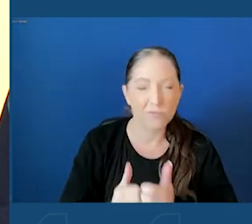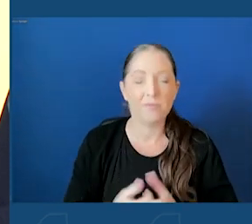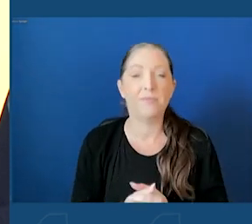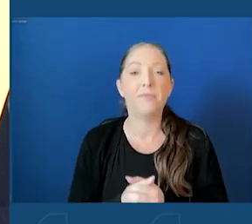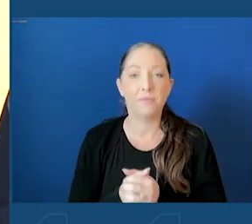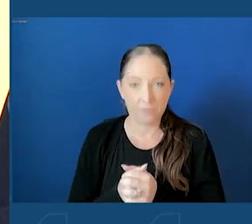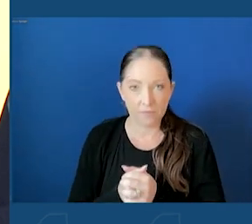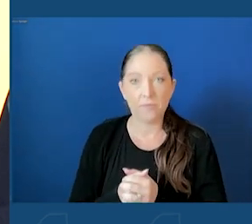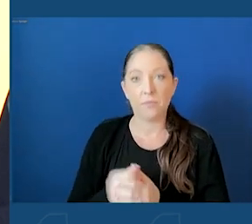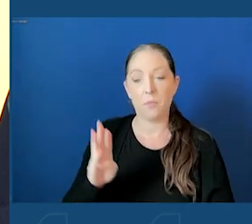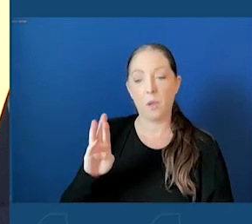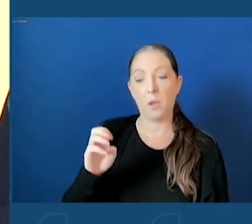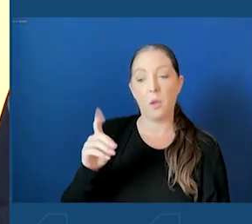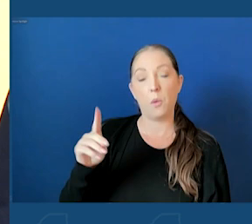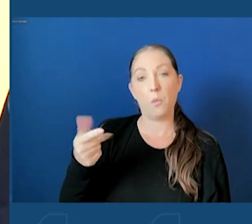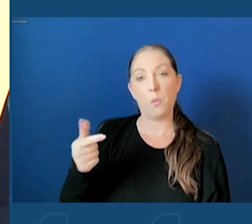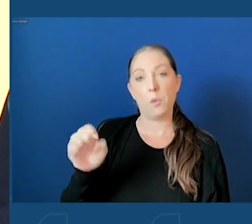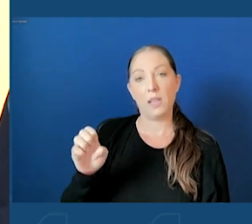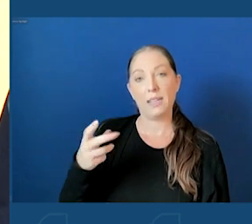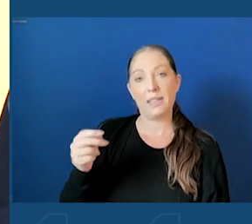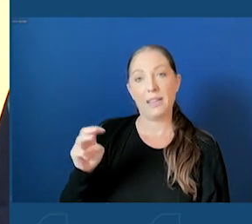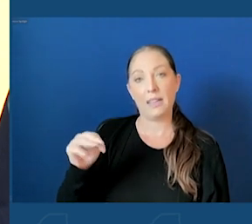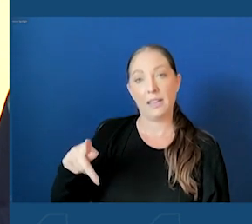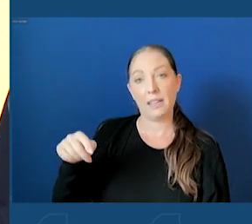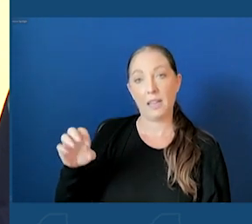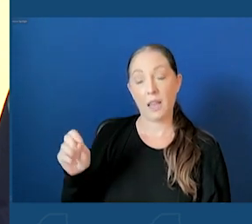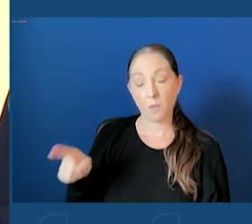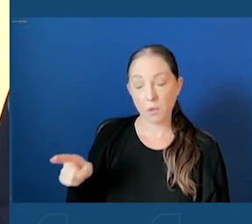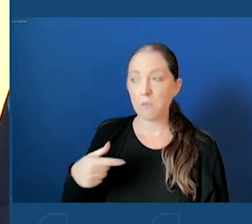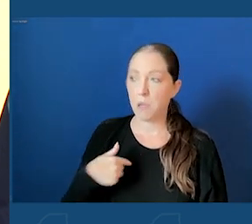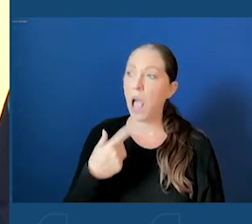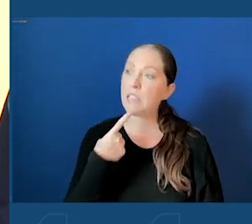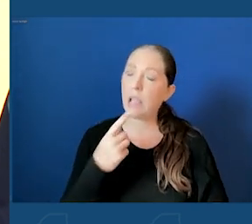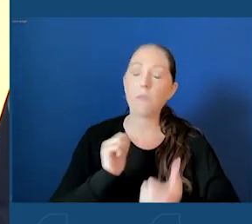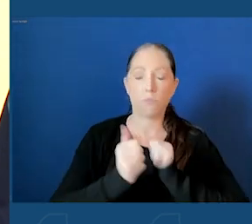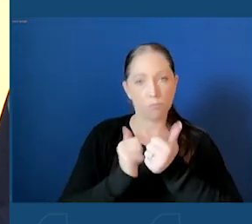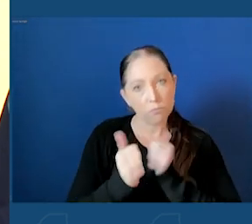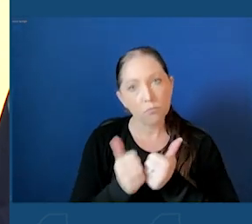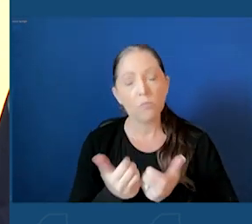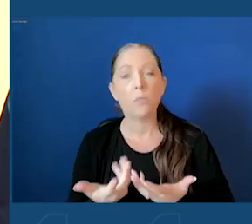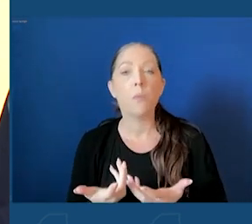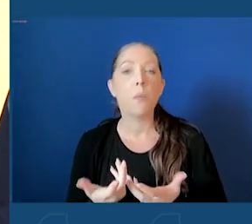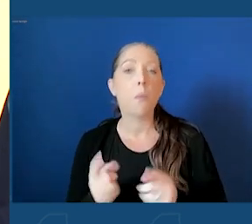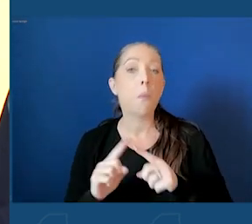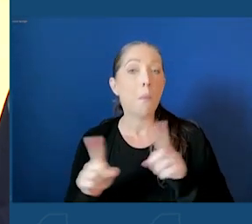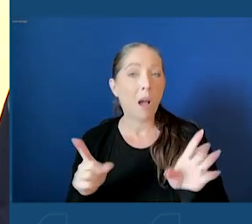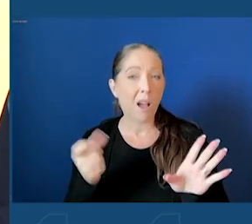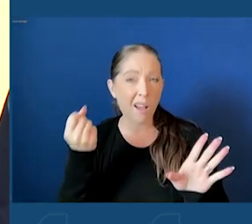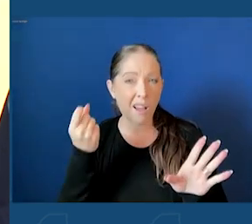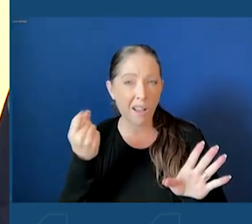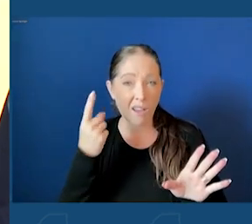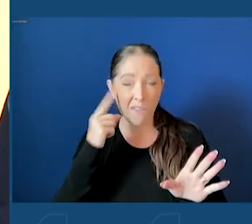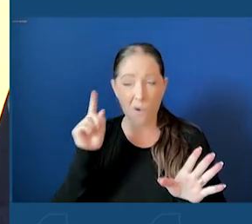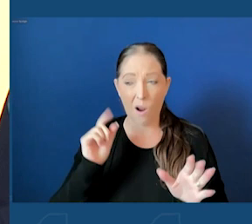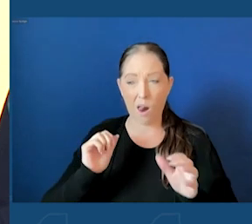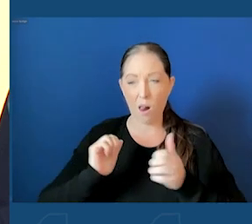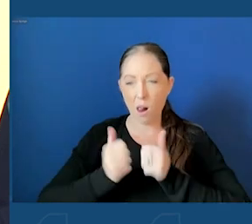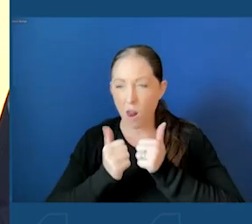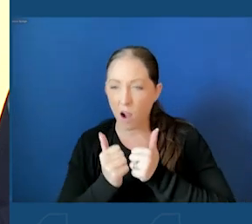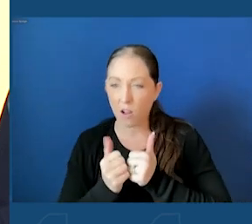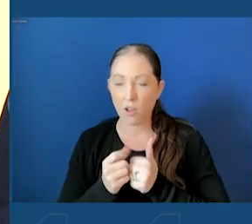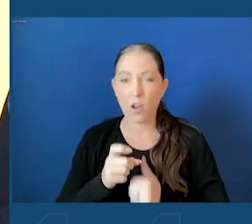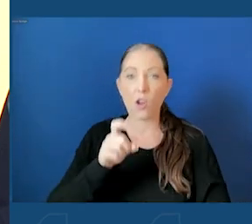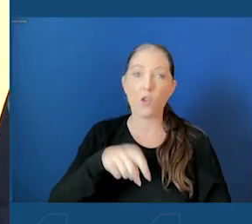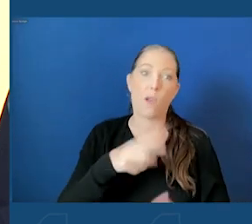Bridgehampton and Pearson. And I like to say it's a rivalry, but for it to be a rivalry, you actually have to win once